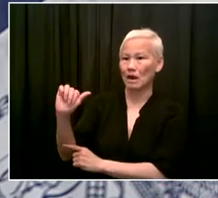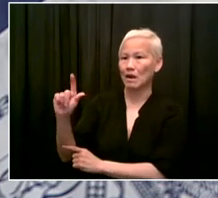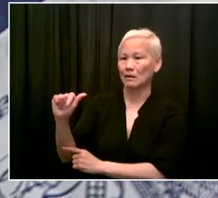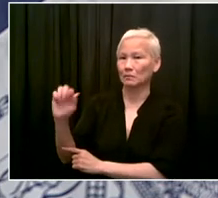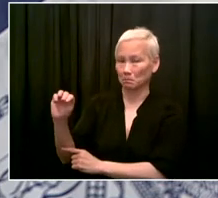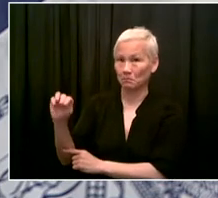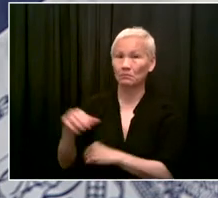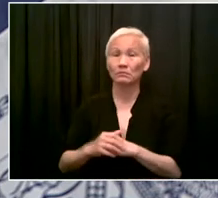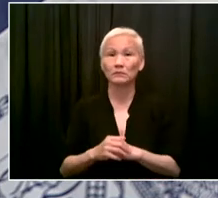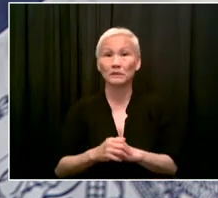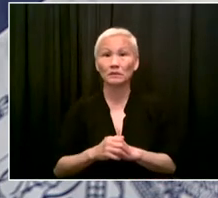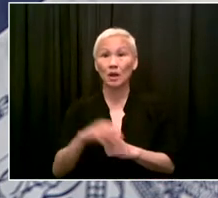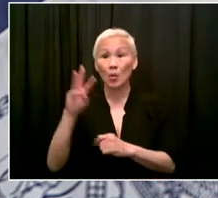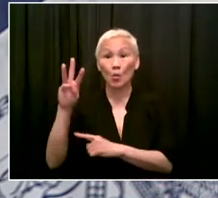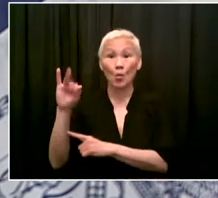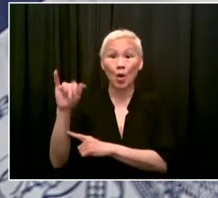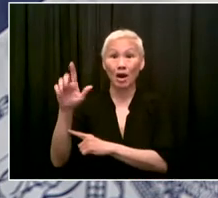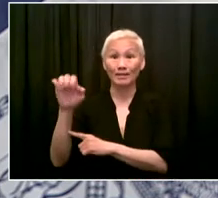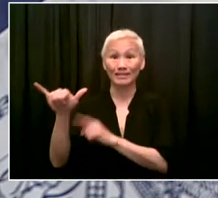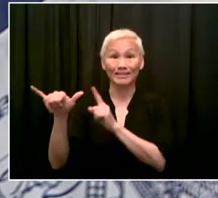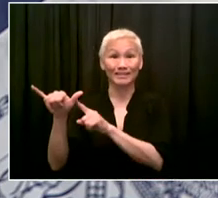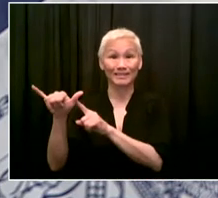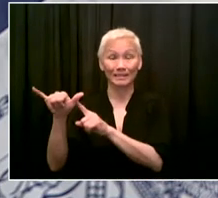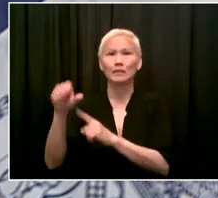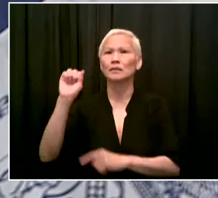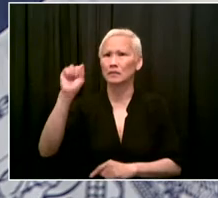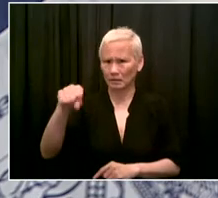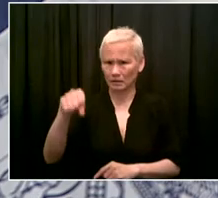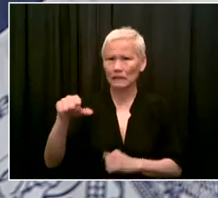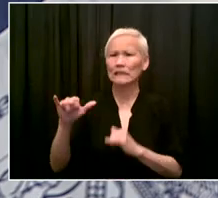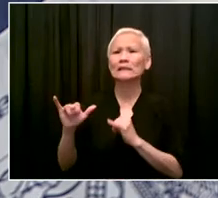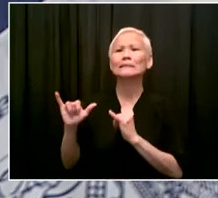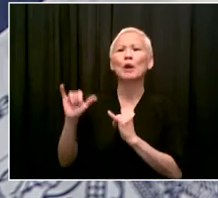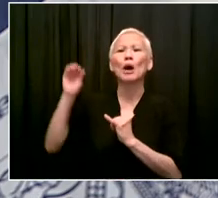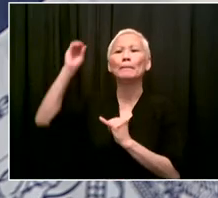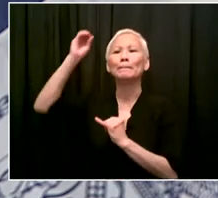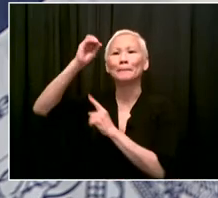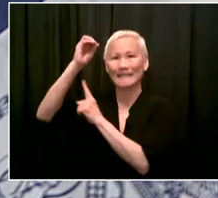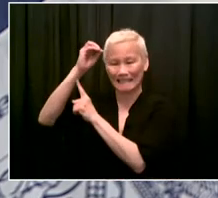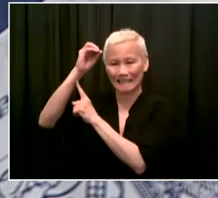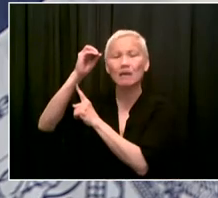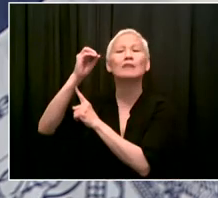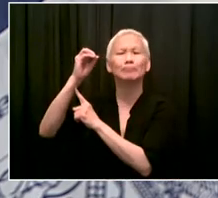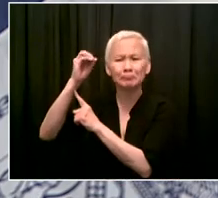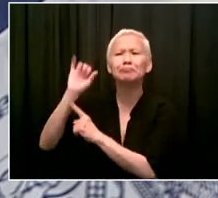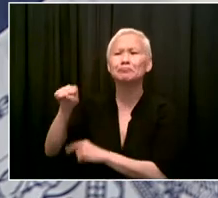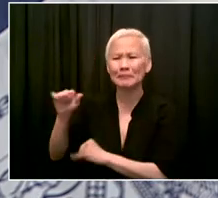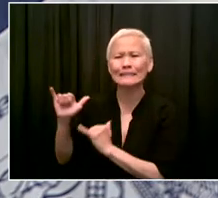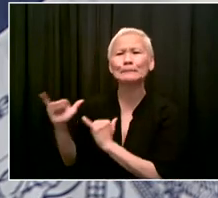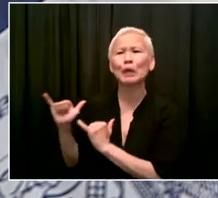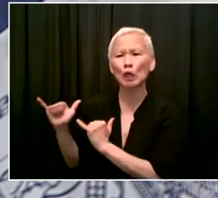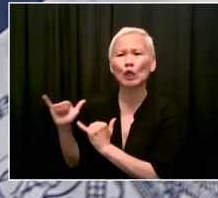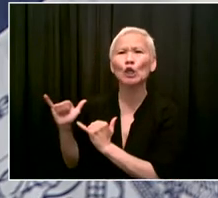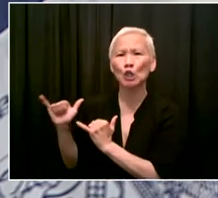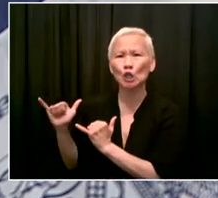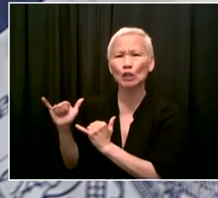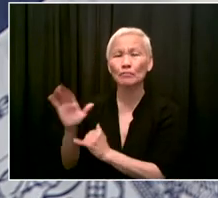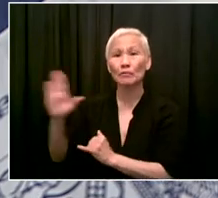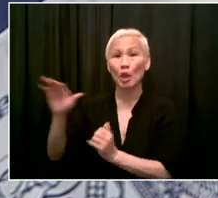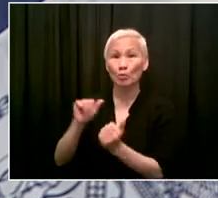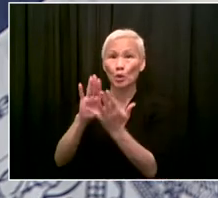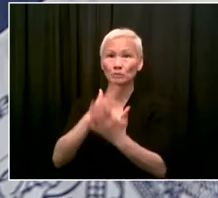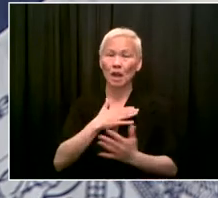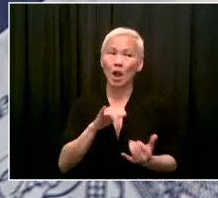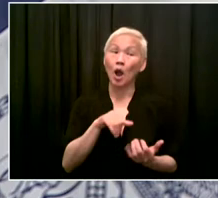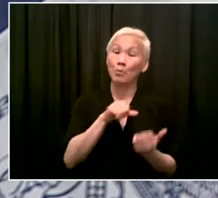Absolutely. But I'm just saying the sheer reach and the numbers, what Eric did was closest to what we